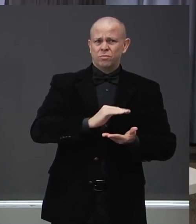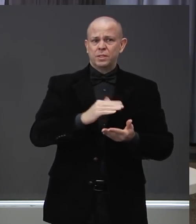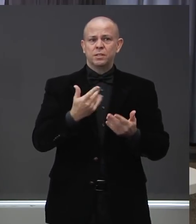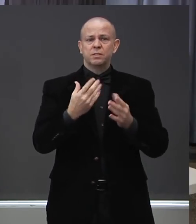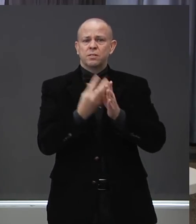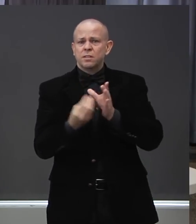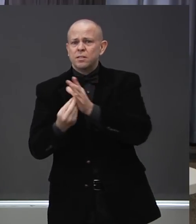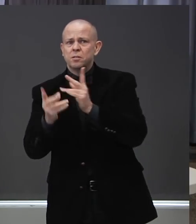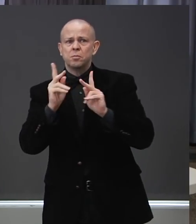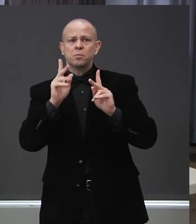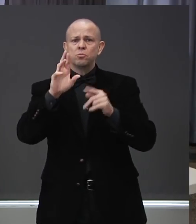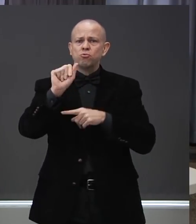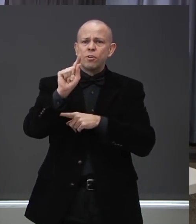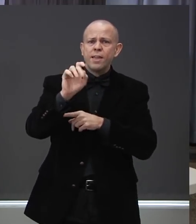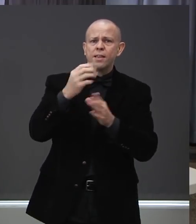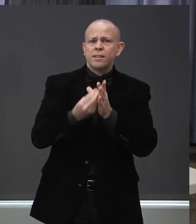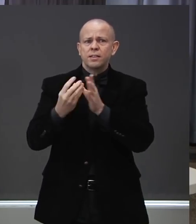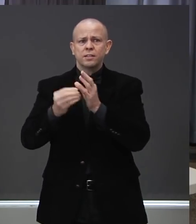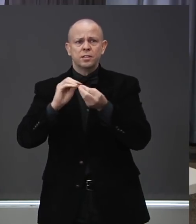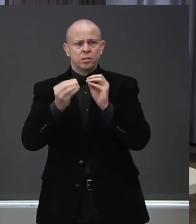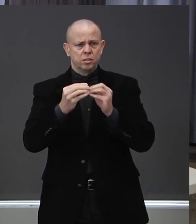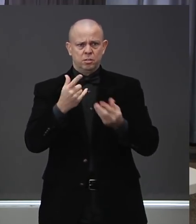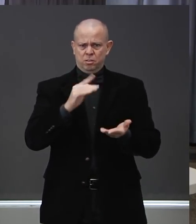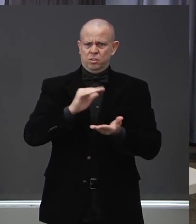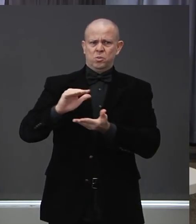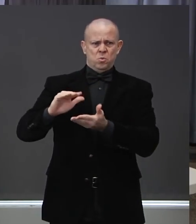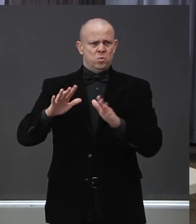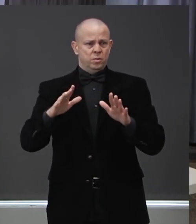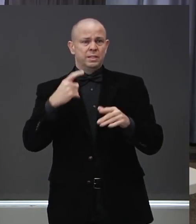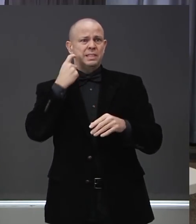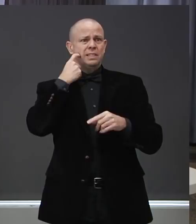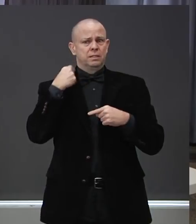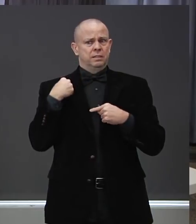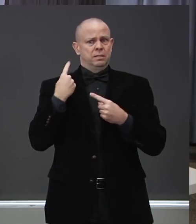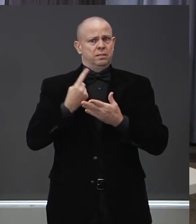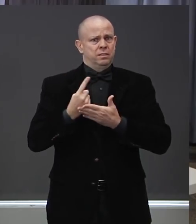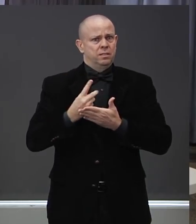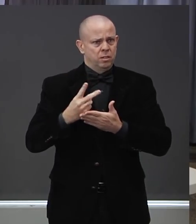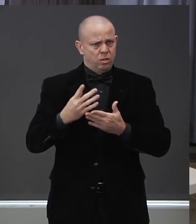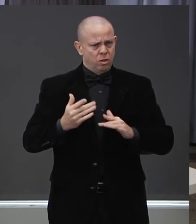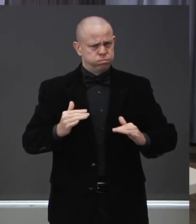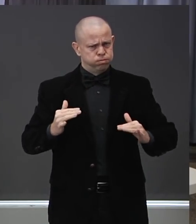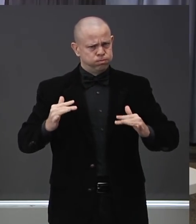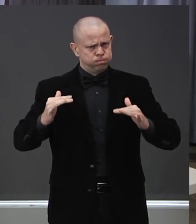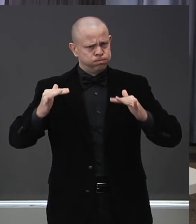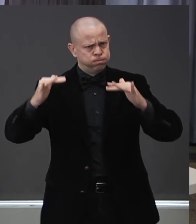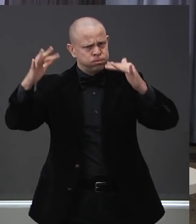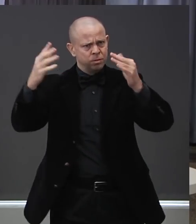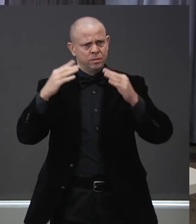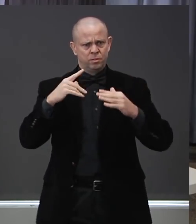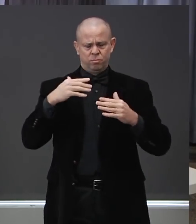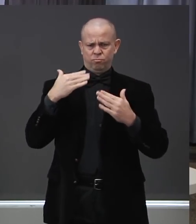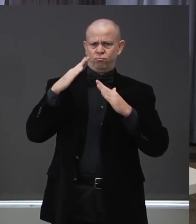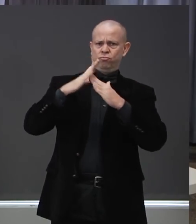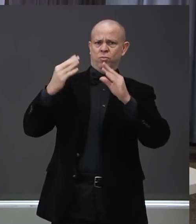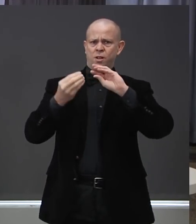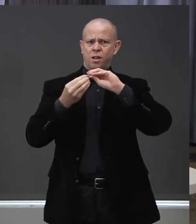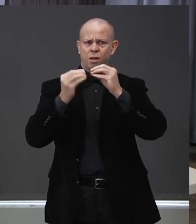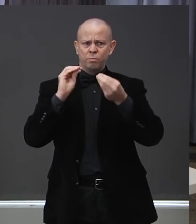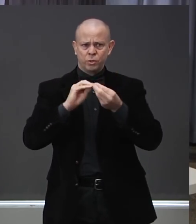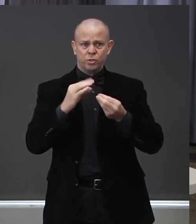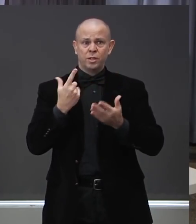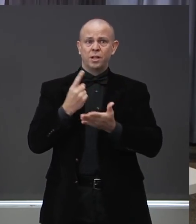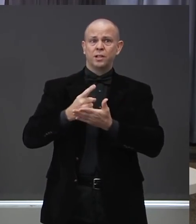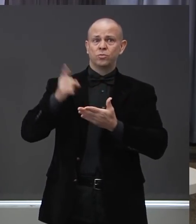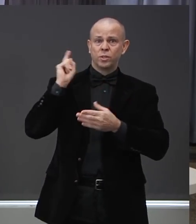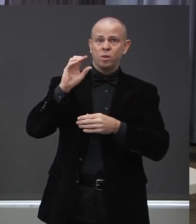that remains true. But in recent weeks, we have reported record numbers of cases in our state. Last week, OHA